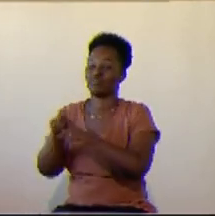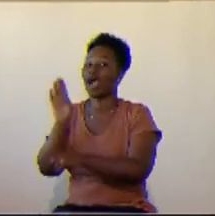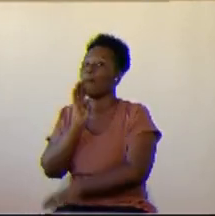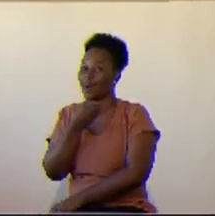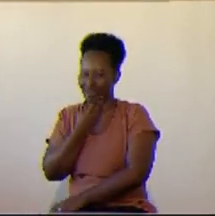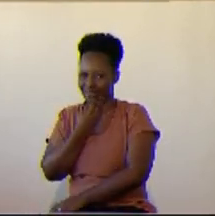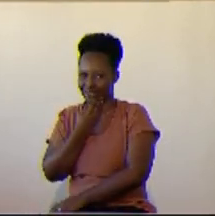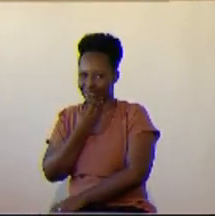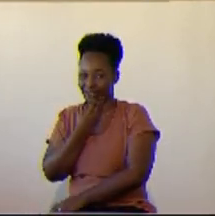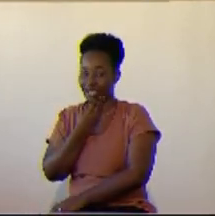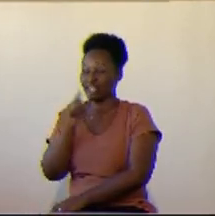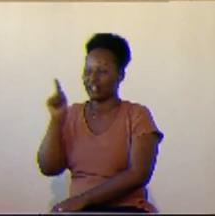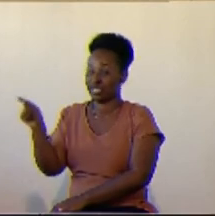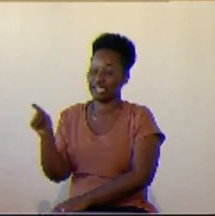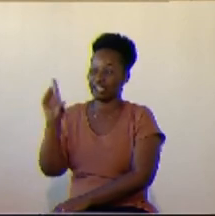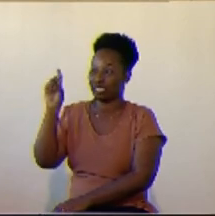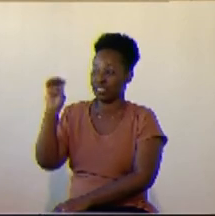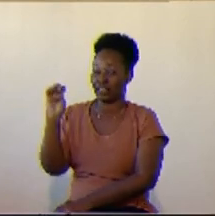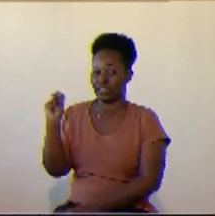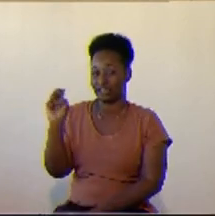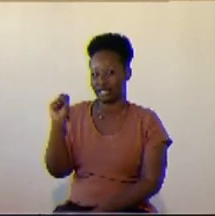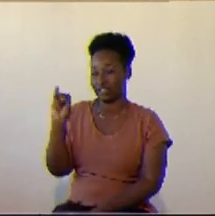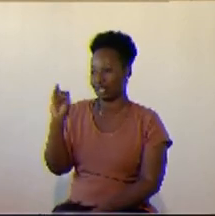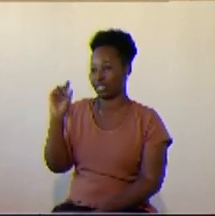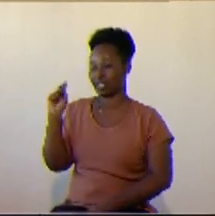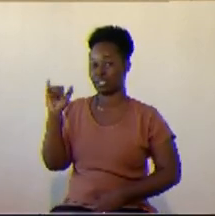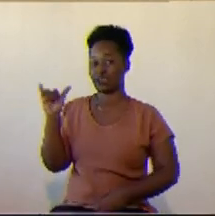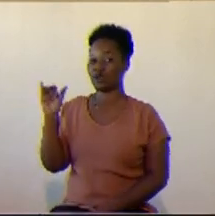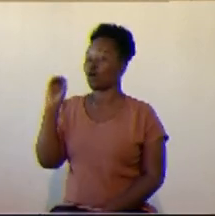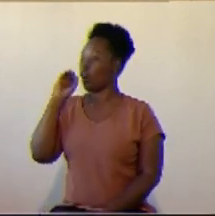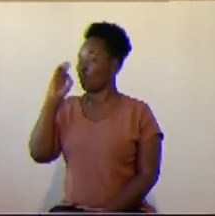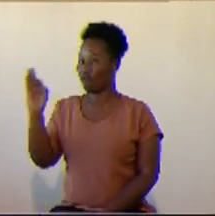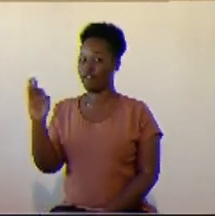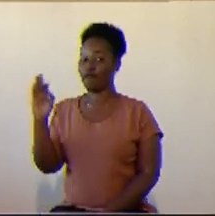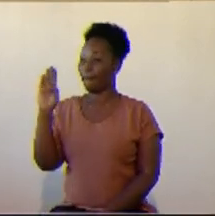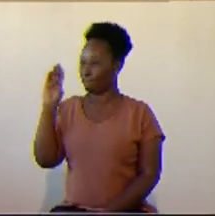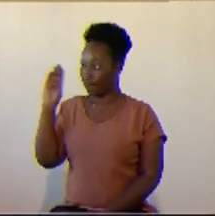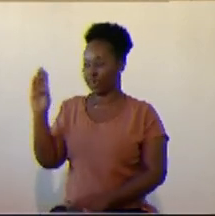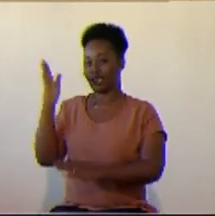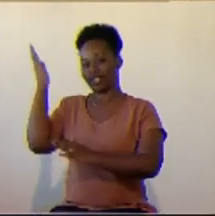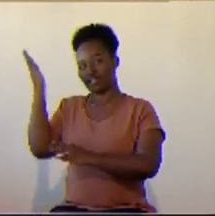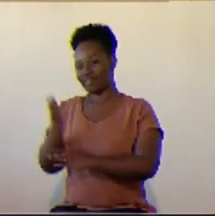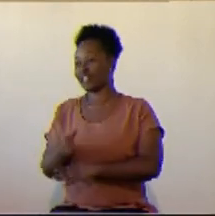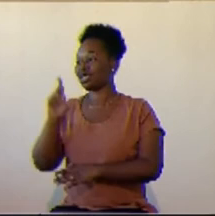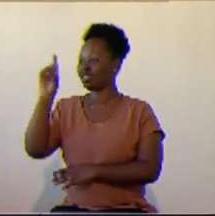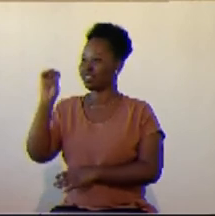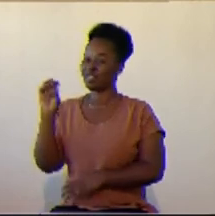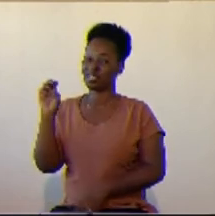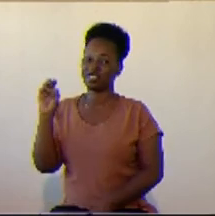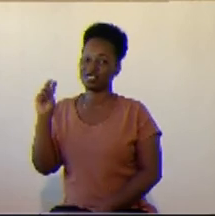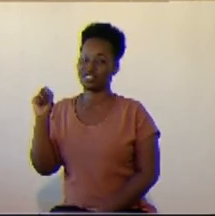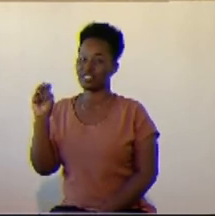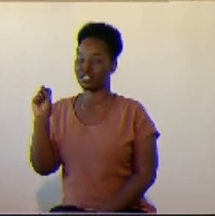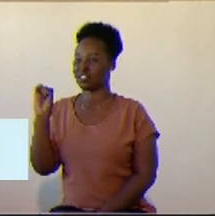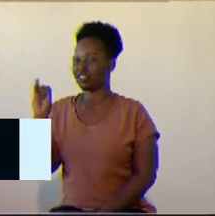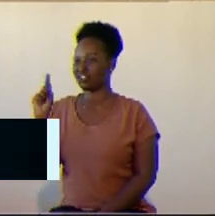it means this is the density of liquid B divided by density of water. So this becomes relative density of B is